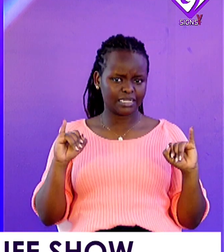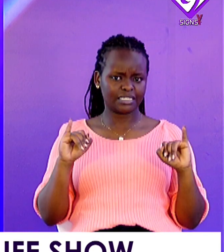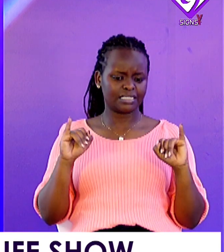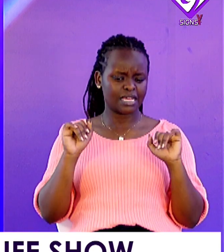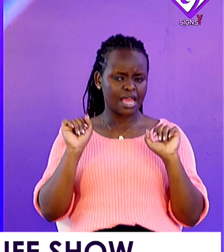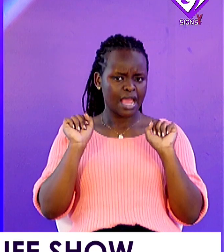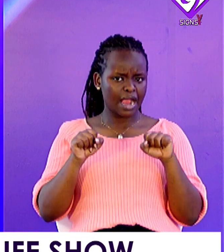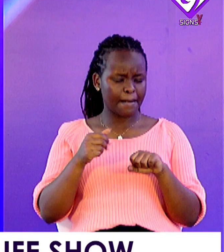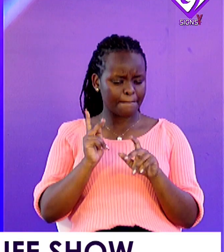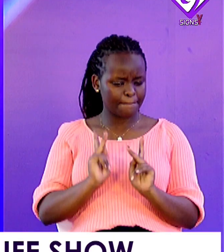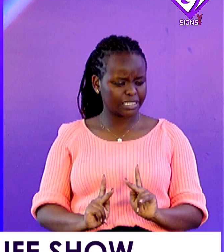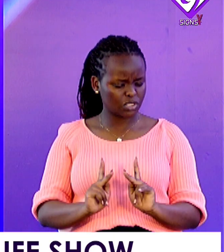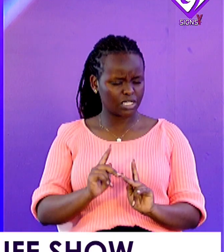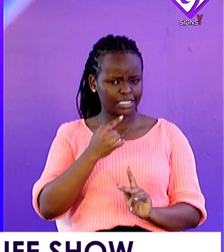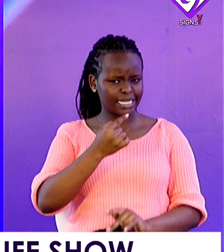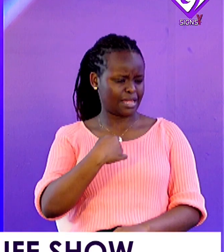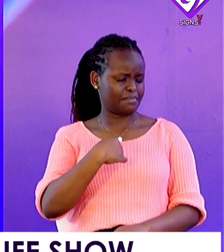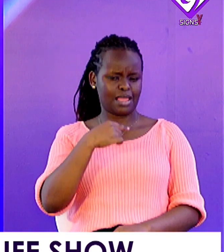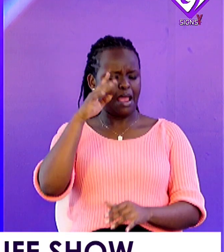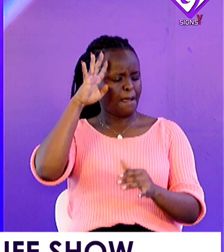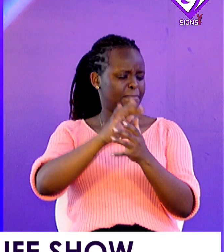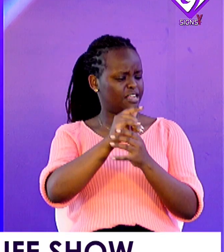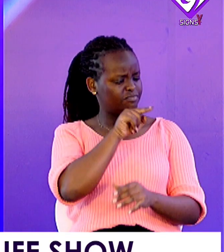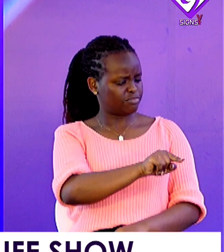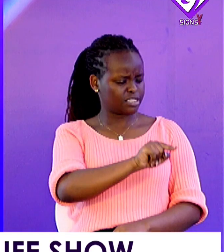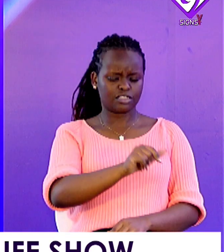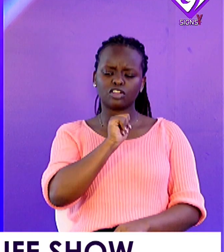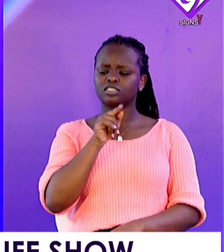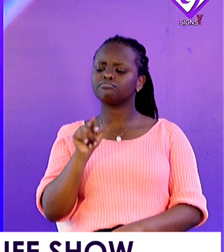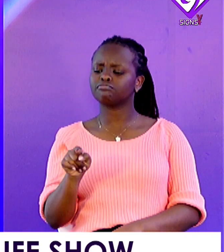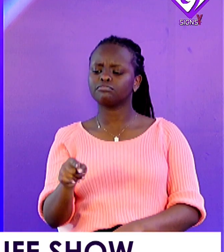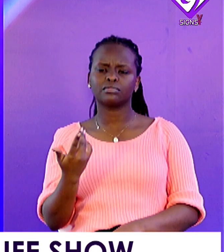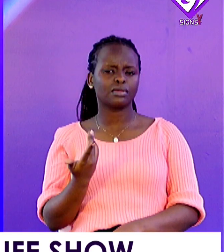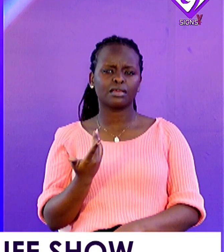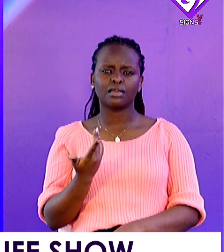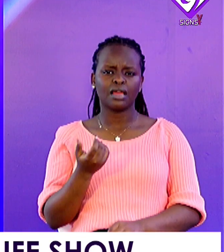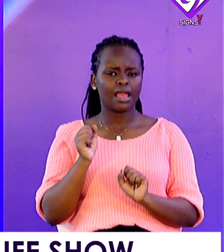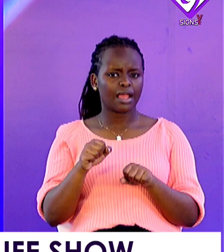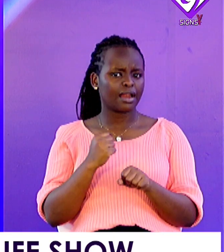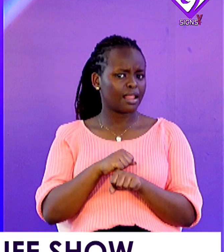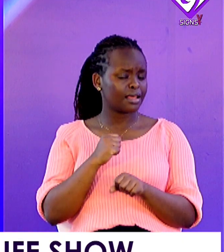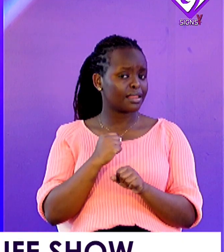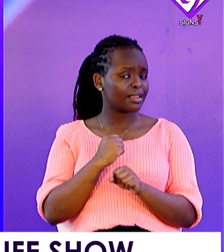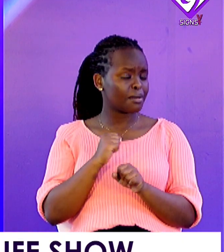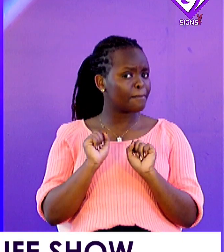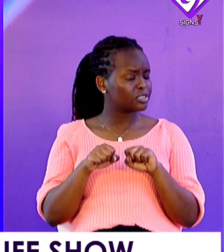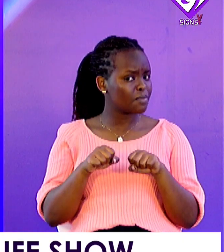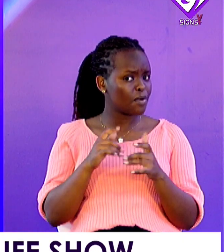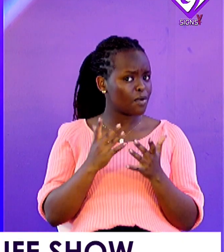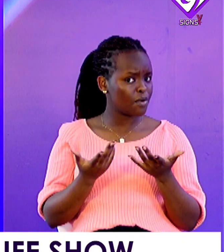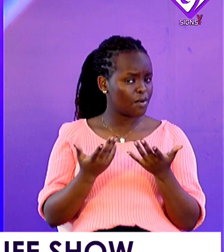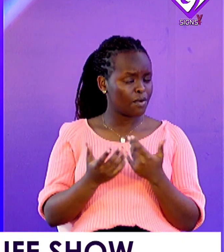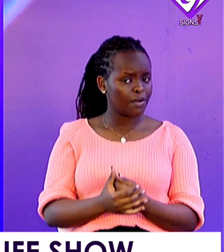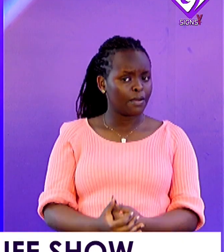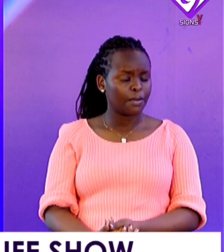issues and try to tell me what to believe in and what not to believe in? Probably just try and shed a light on this.